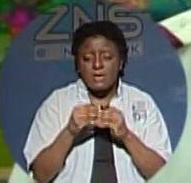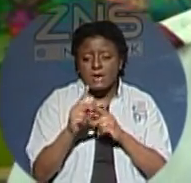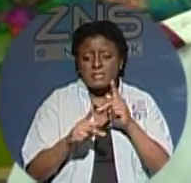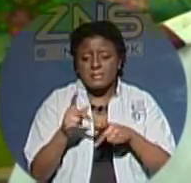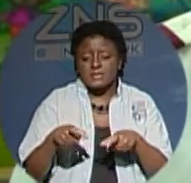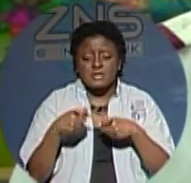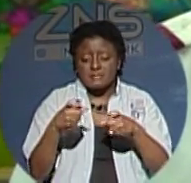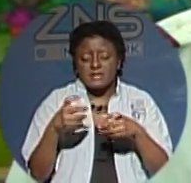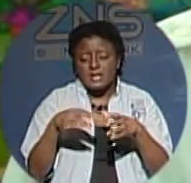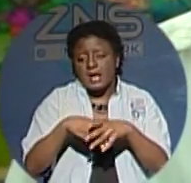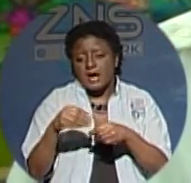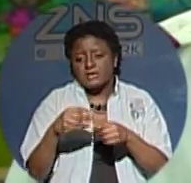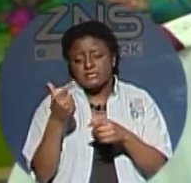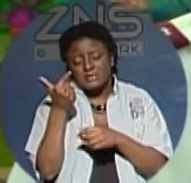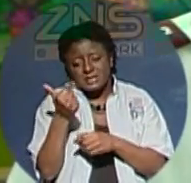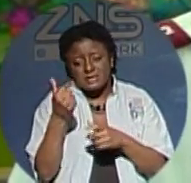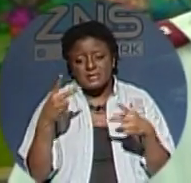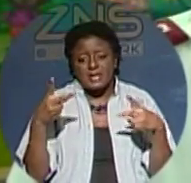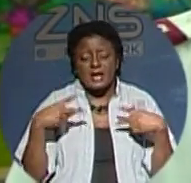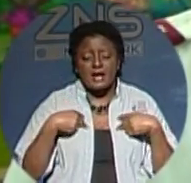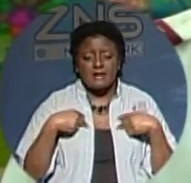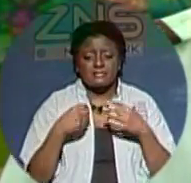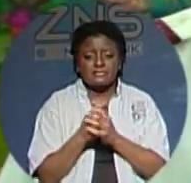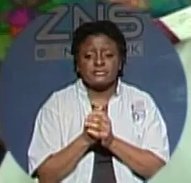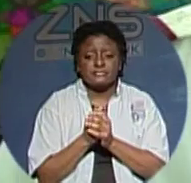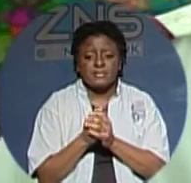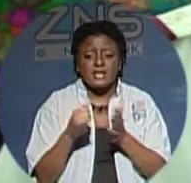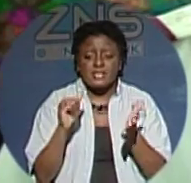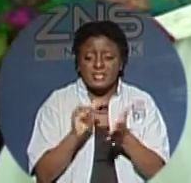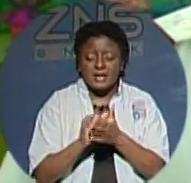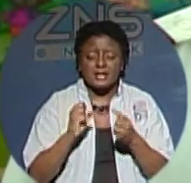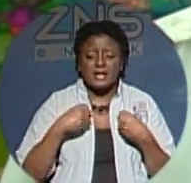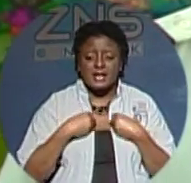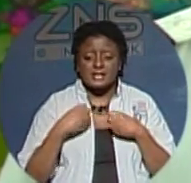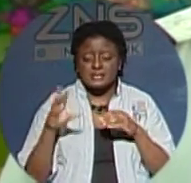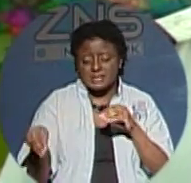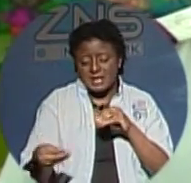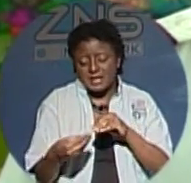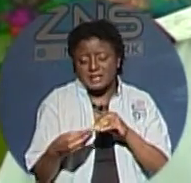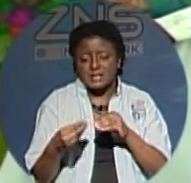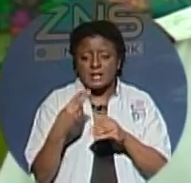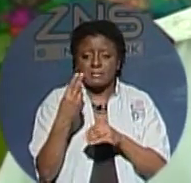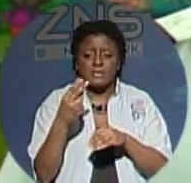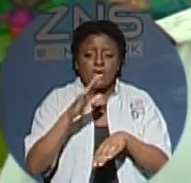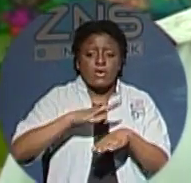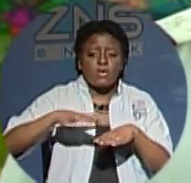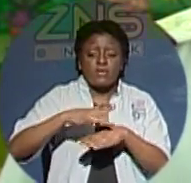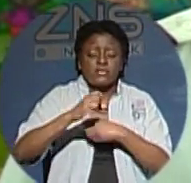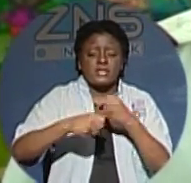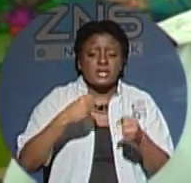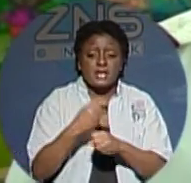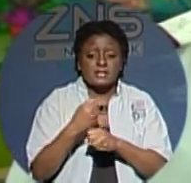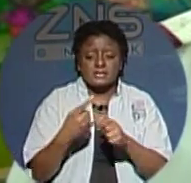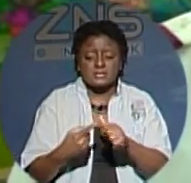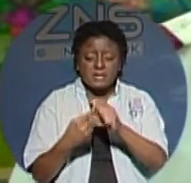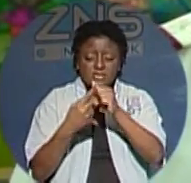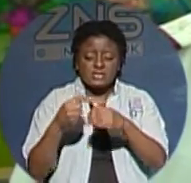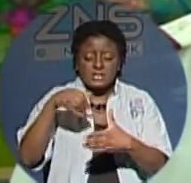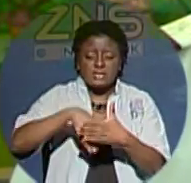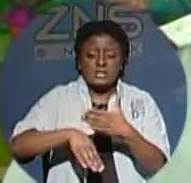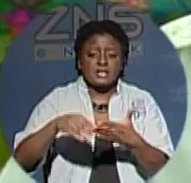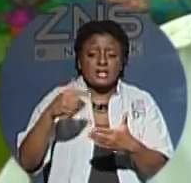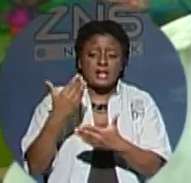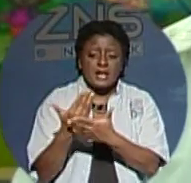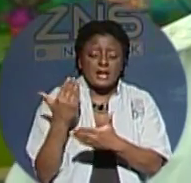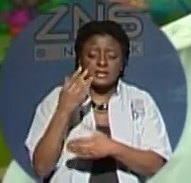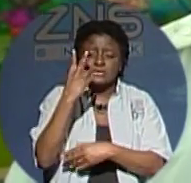that has added up over the years, particularly over the last 2 years when it was financially difficult for a lot of people. So the support has